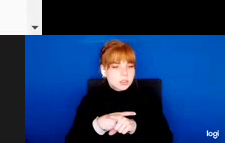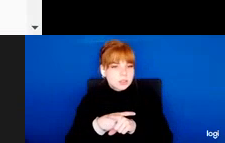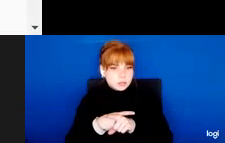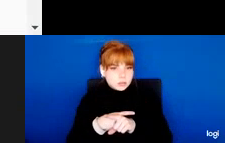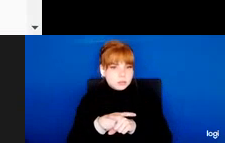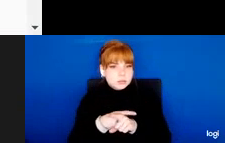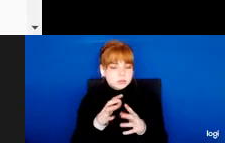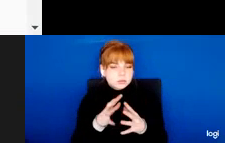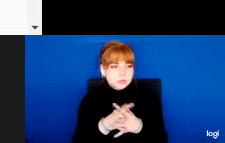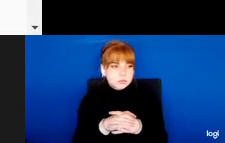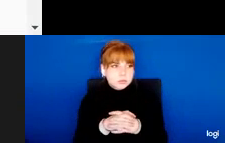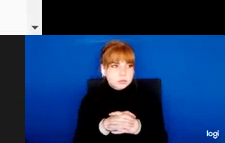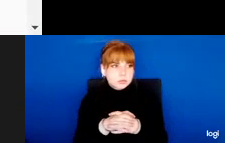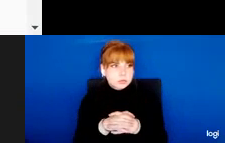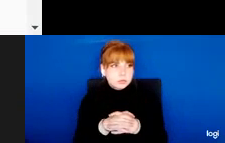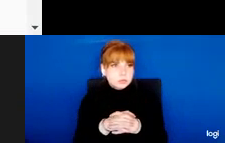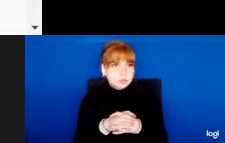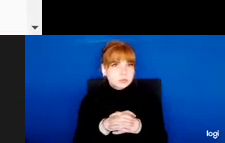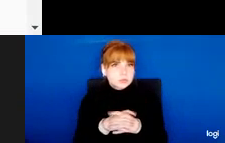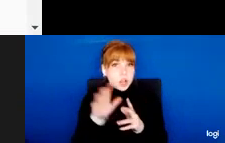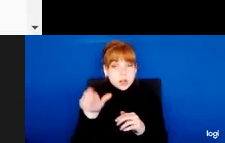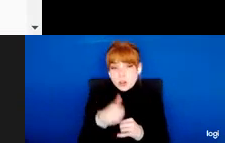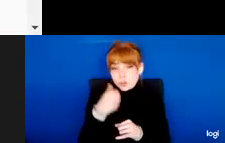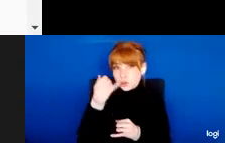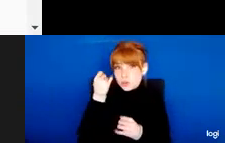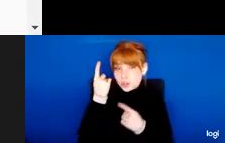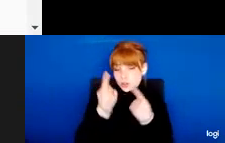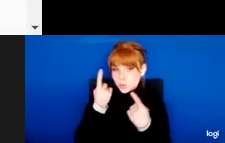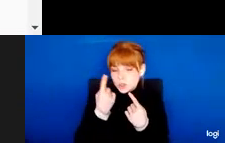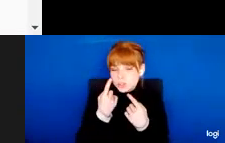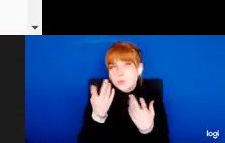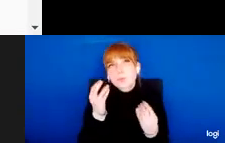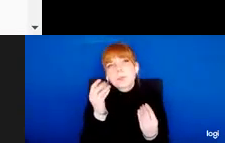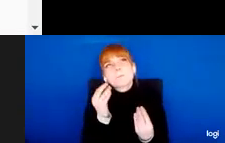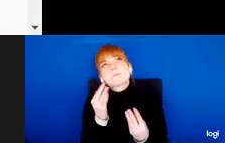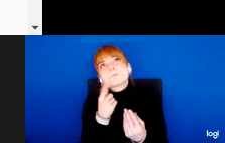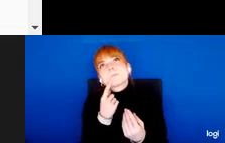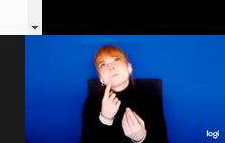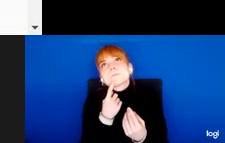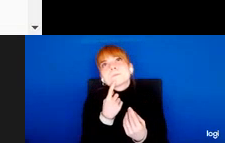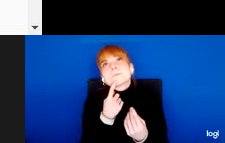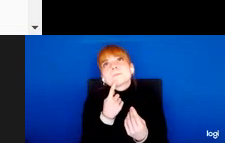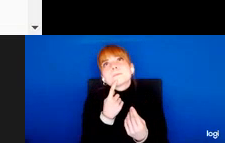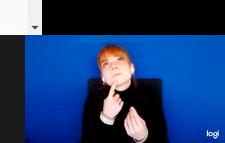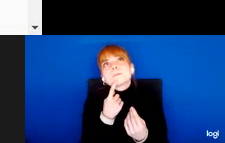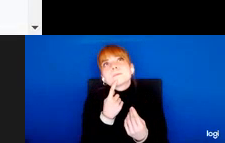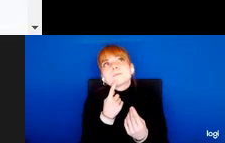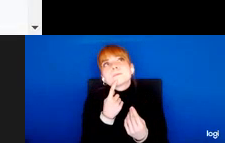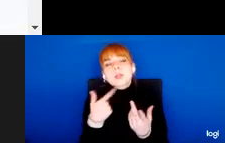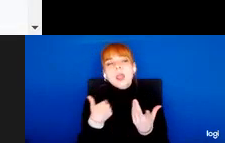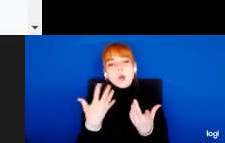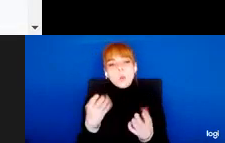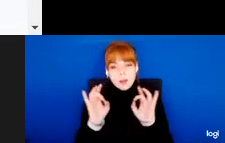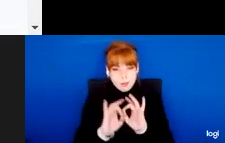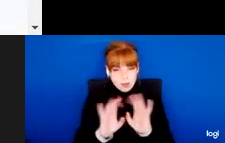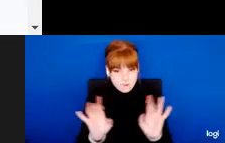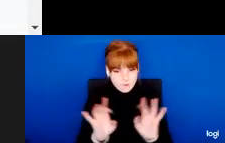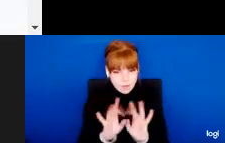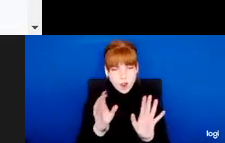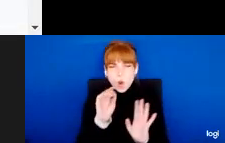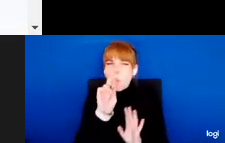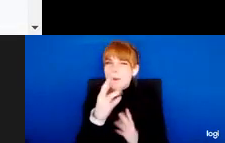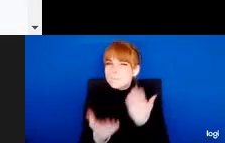Another consideration here, I think, is, well, actually, let me think. I want to just clarify or repeat maybe something we